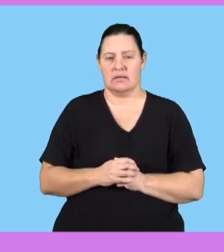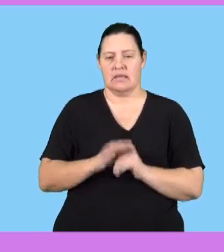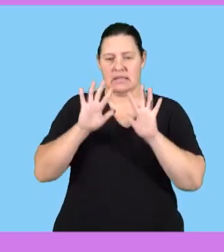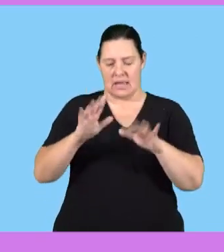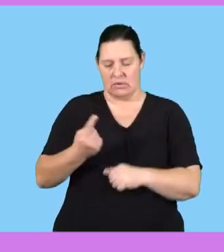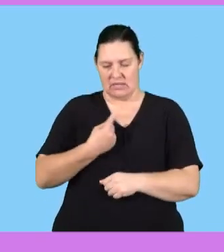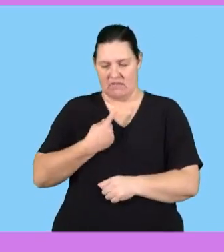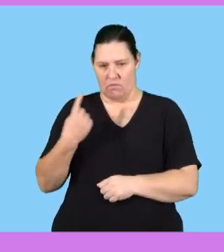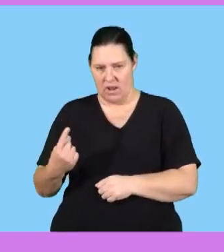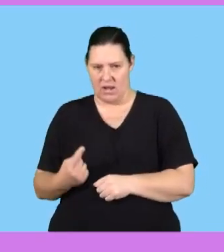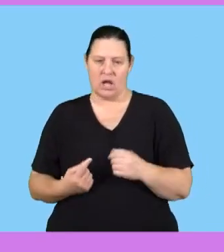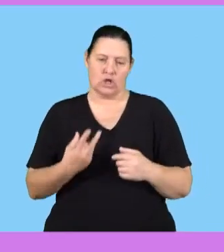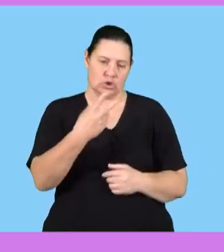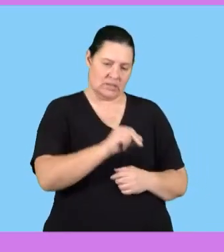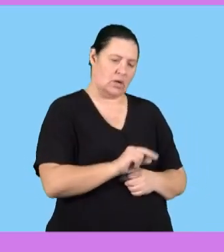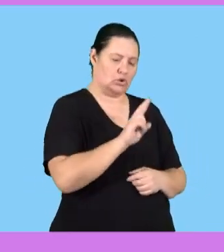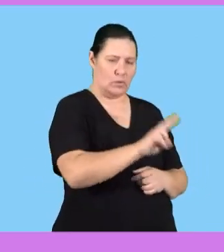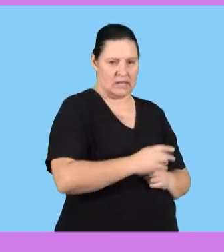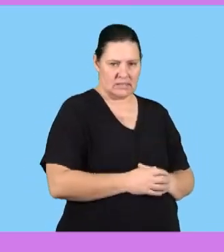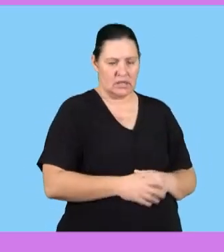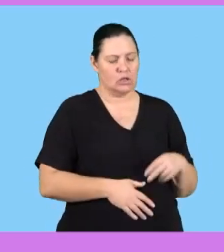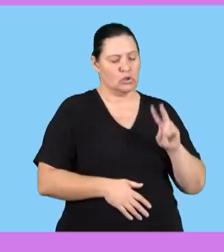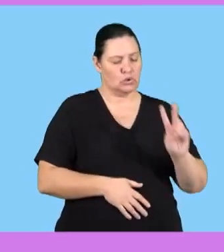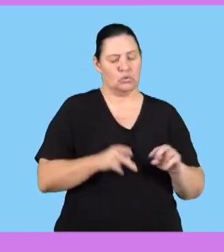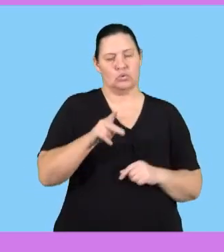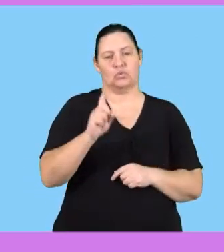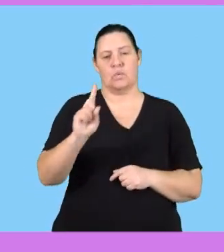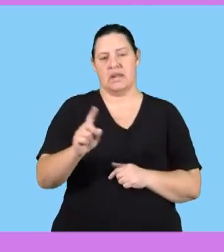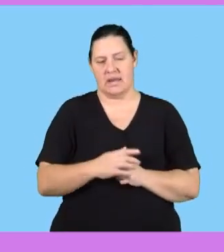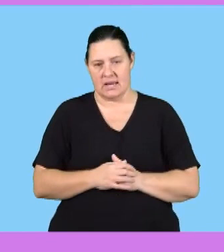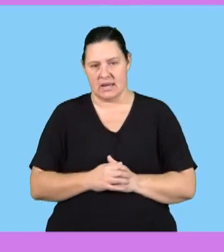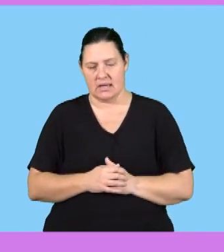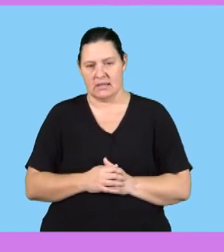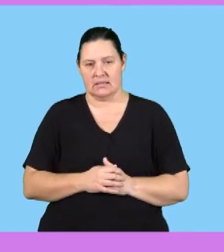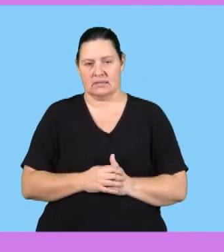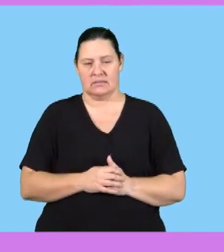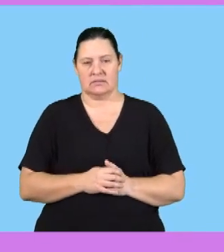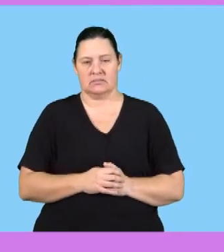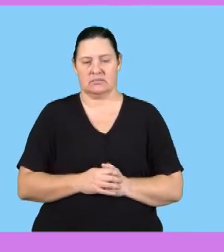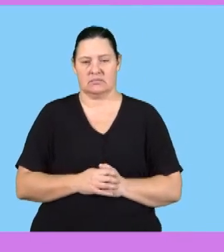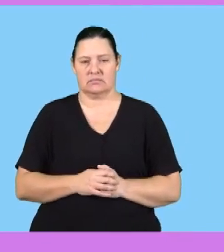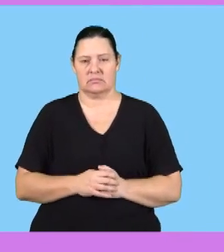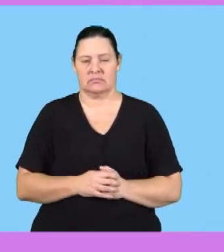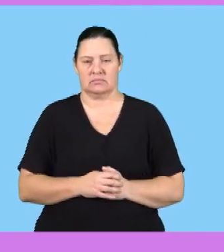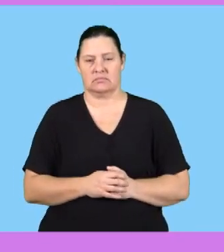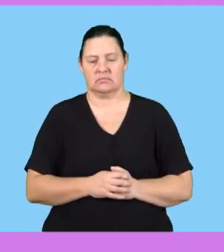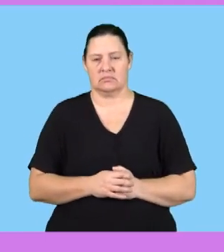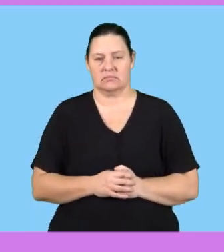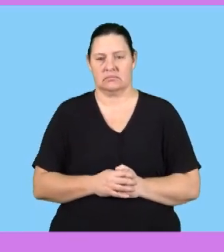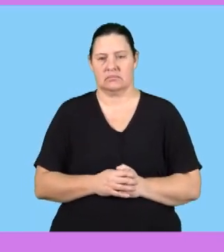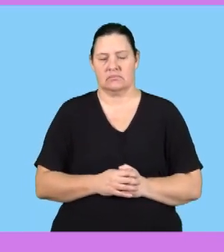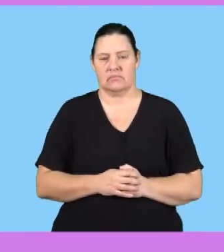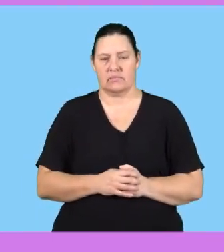10 goes into itself once, into 20 twice. So the ratio in terms of number of visitors from Western Cape